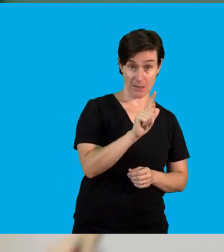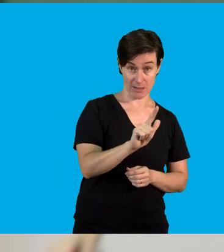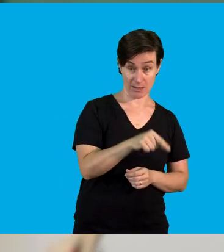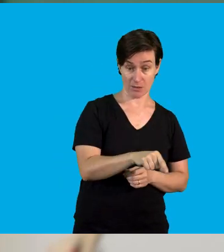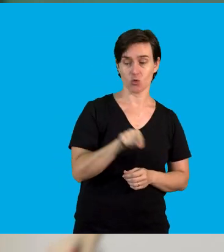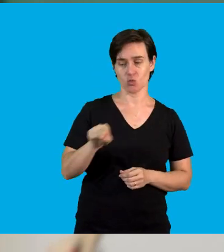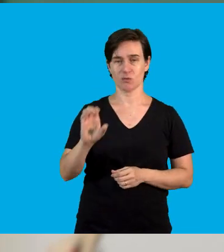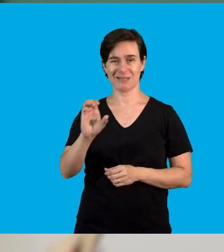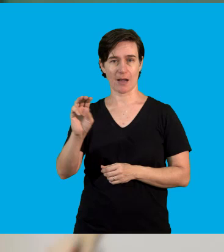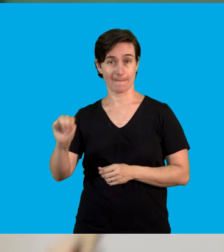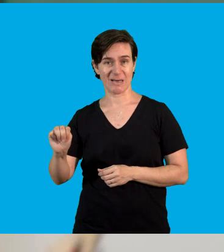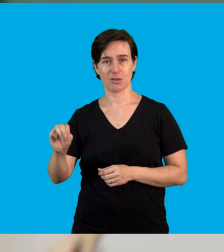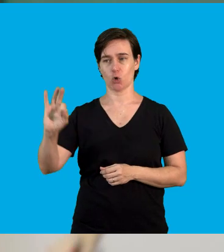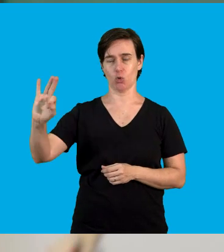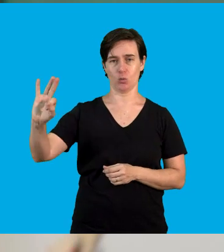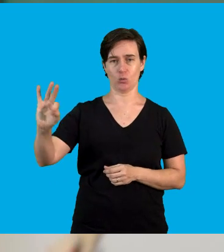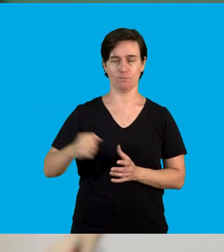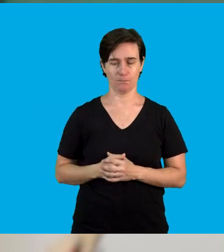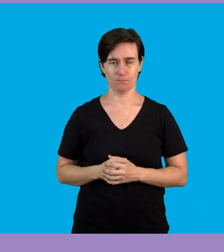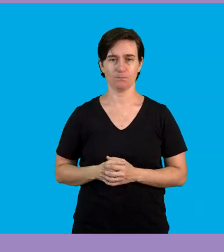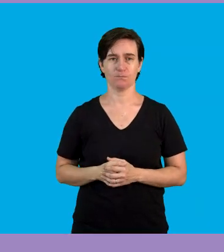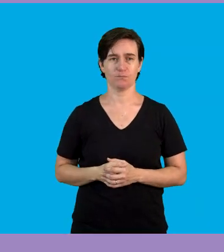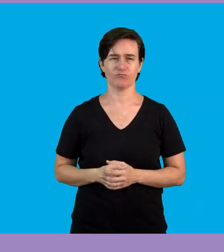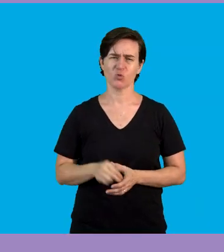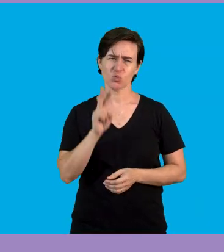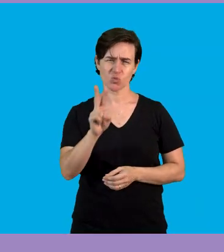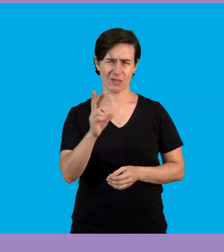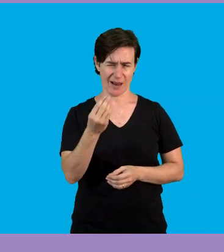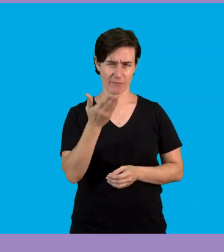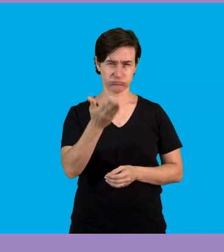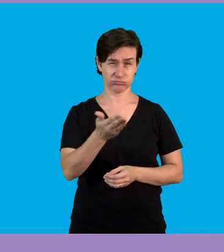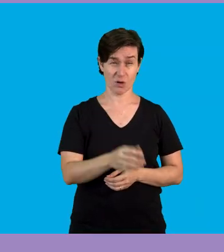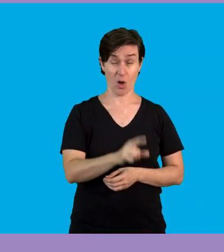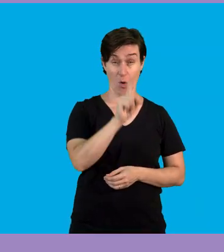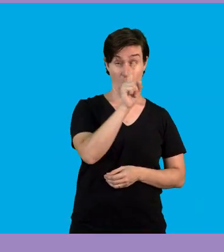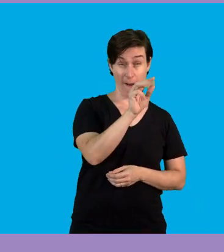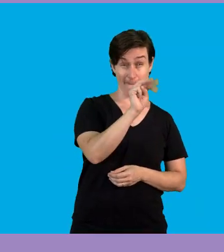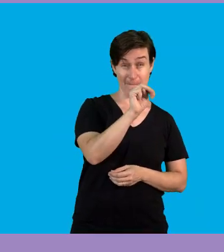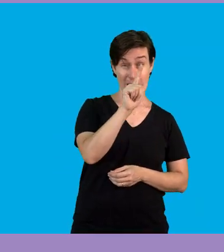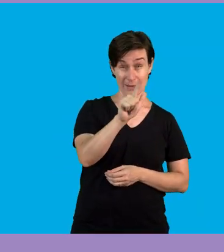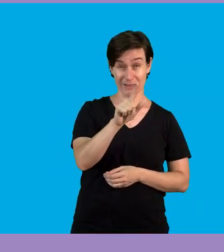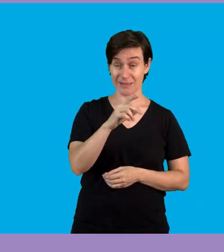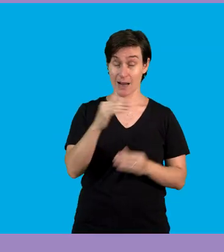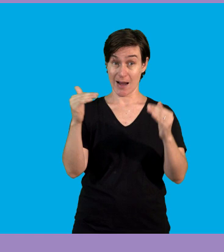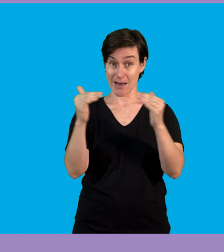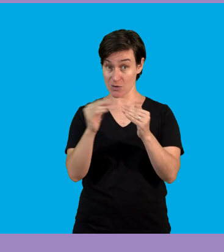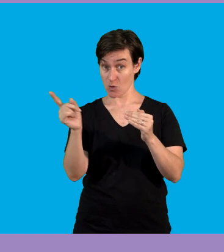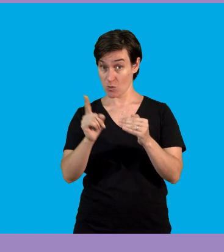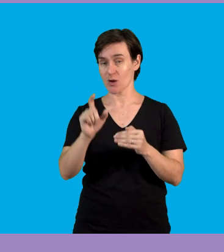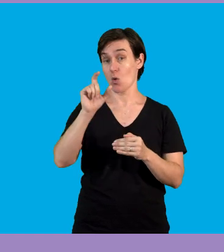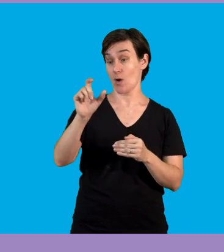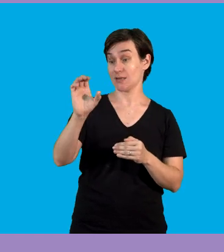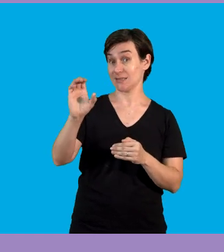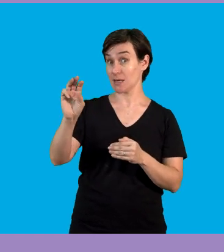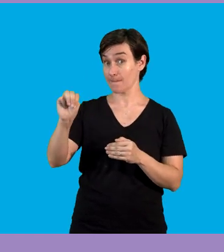to centimeters cubed. Now, if we look there on the screen, we can see that 1 milliliter is equals to